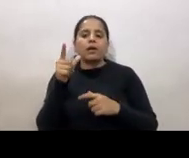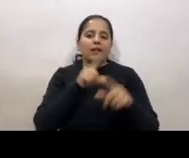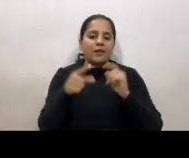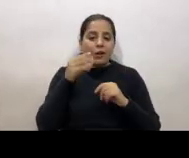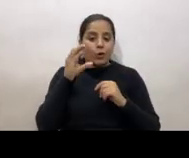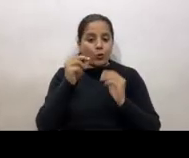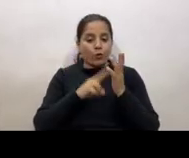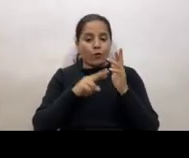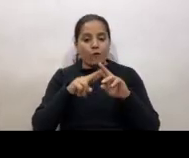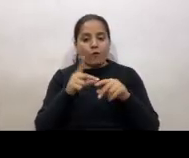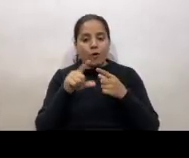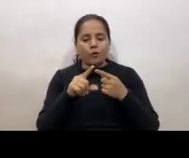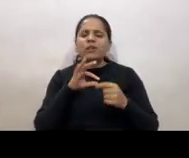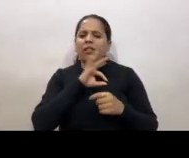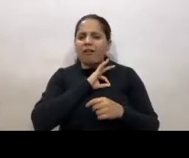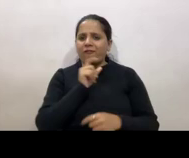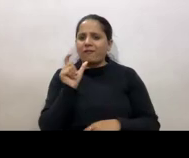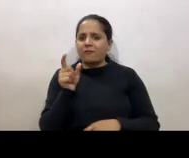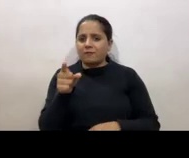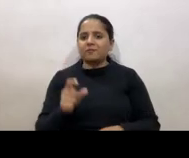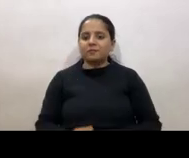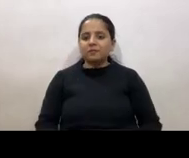there. Right.